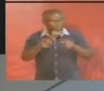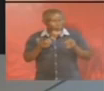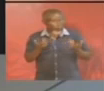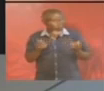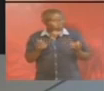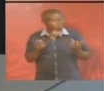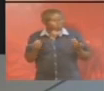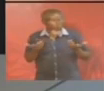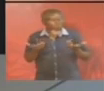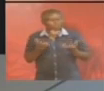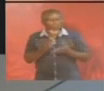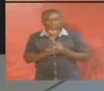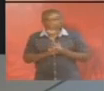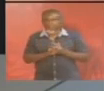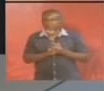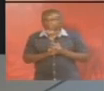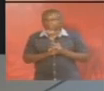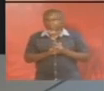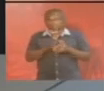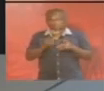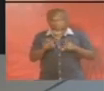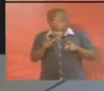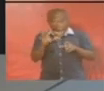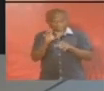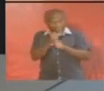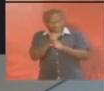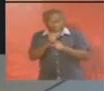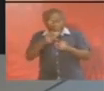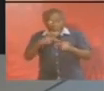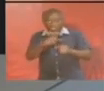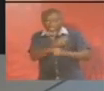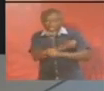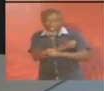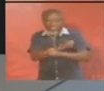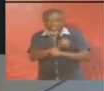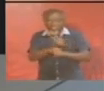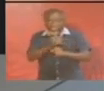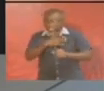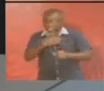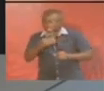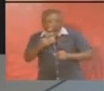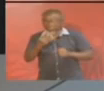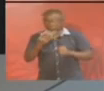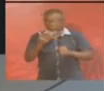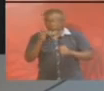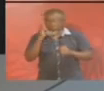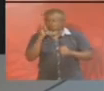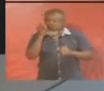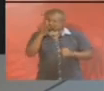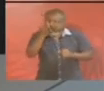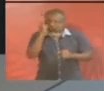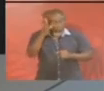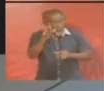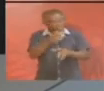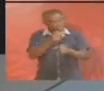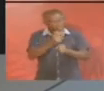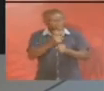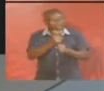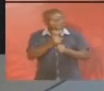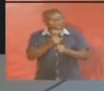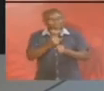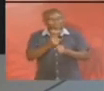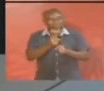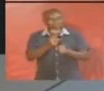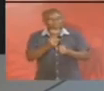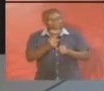that people who have had the vaccine or who are about to have the vaccine should look out for to indicate whether or not they